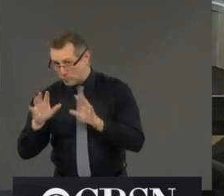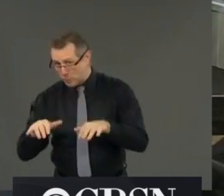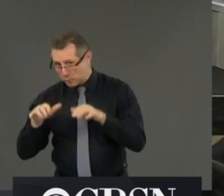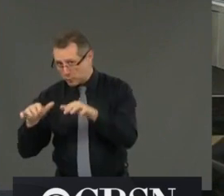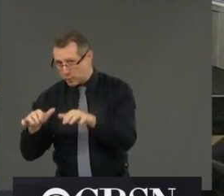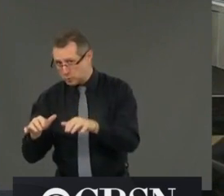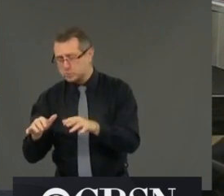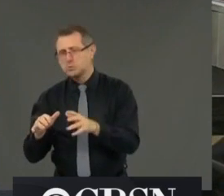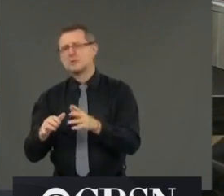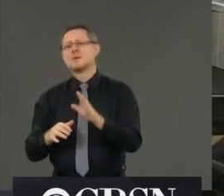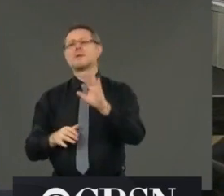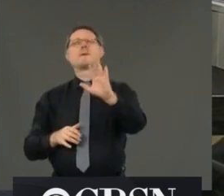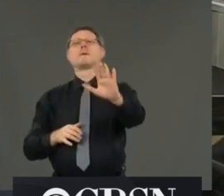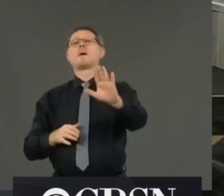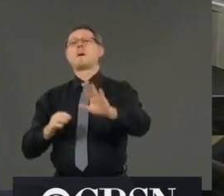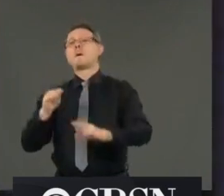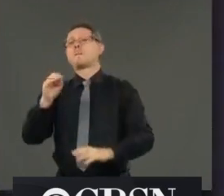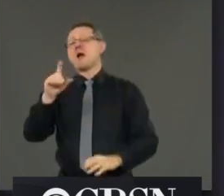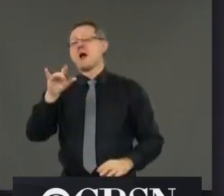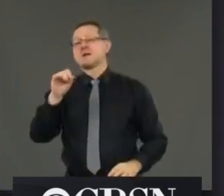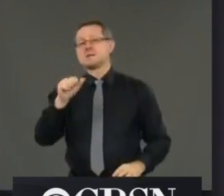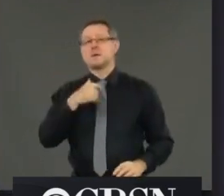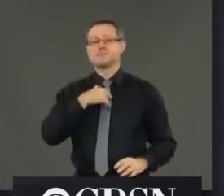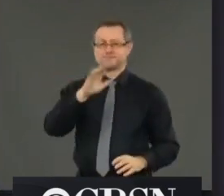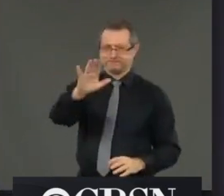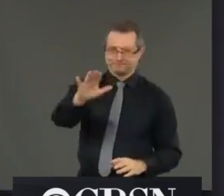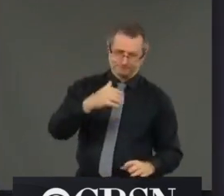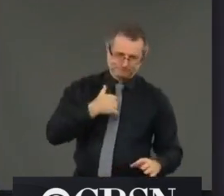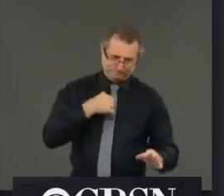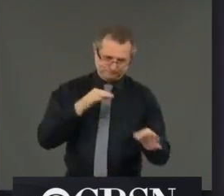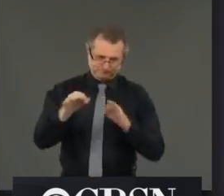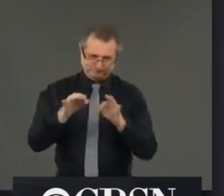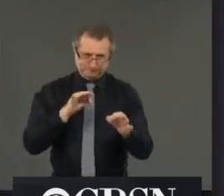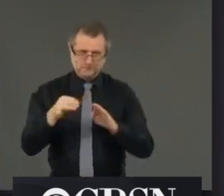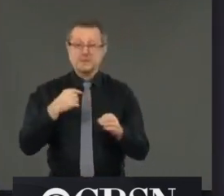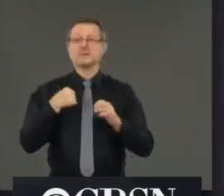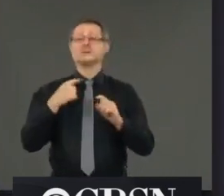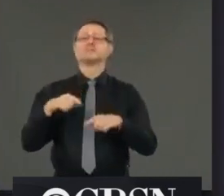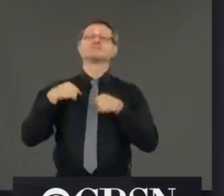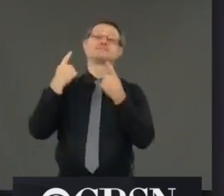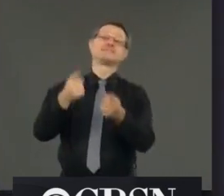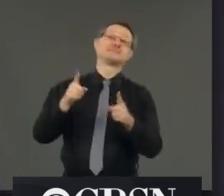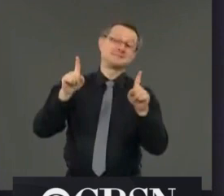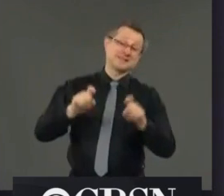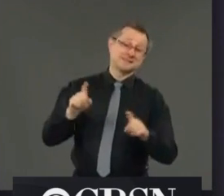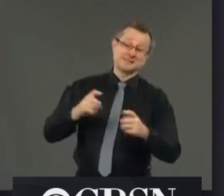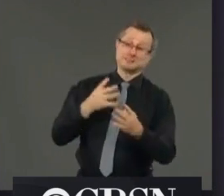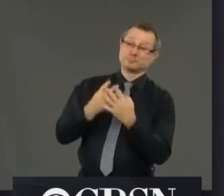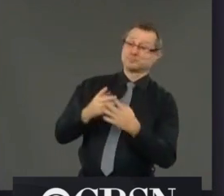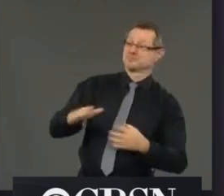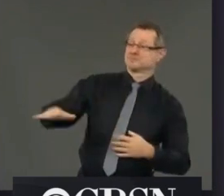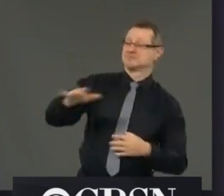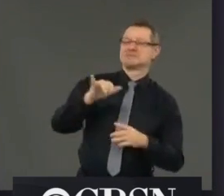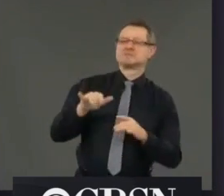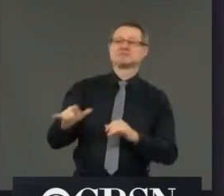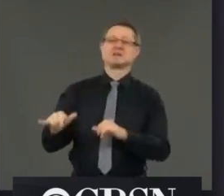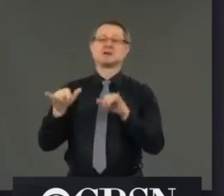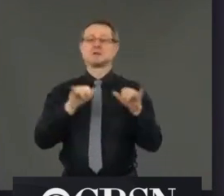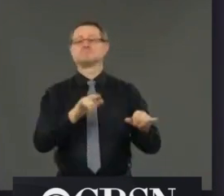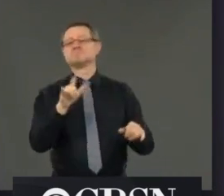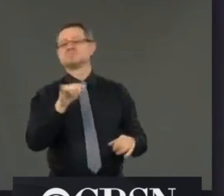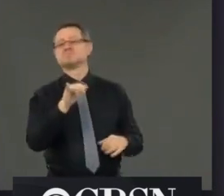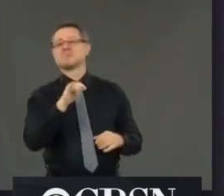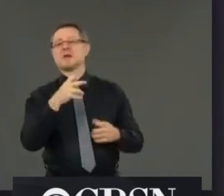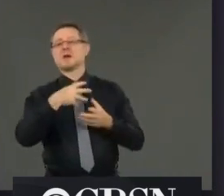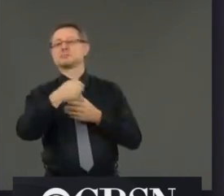wanted to make clear. So all along, we tested prisoners by the same standard as we tested people outside of prisons, right? So if you had come